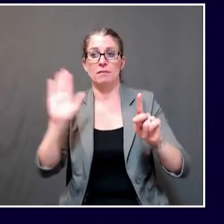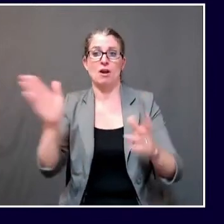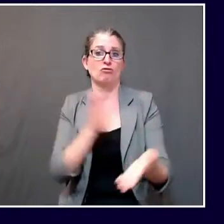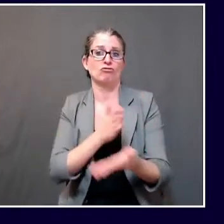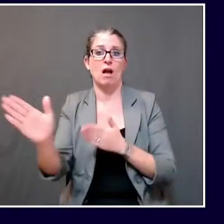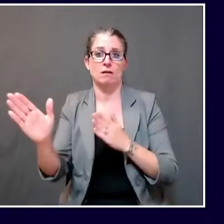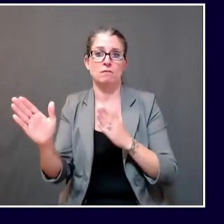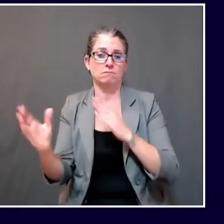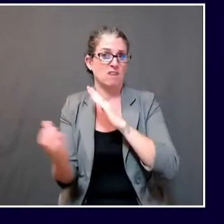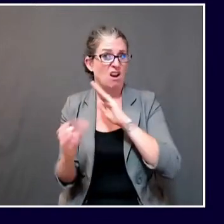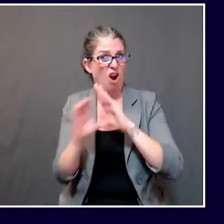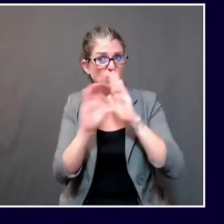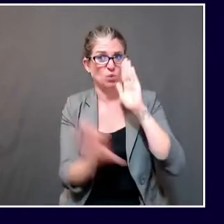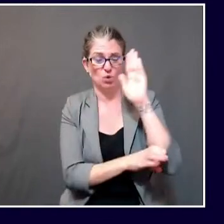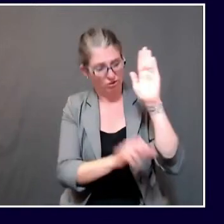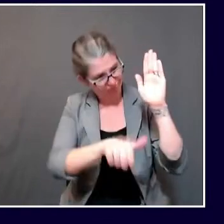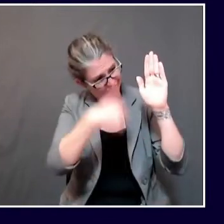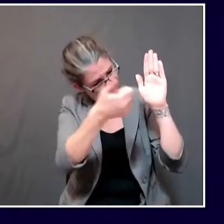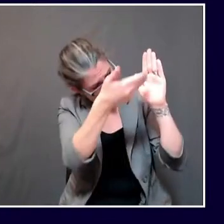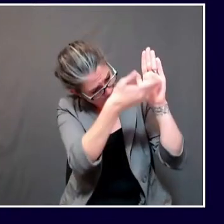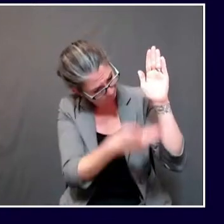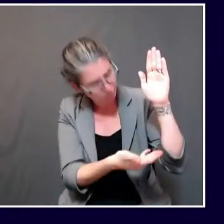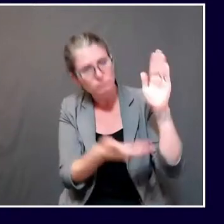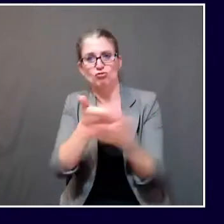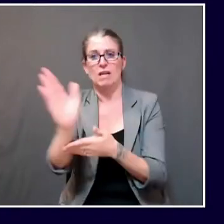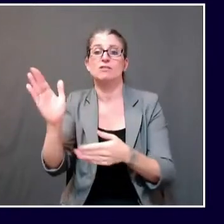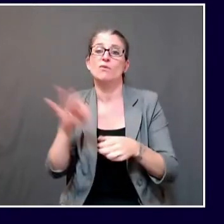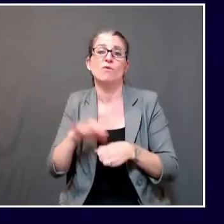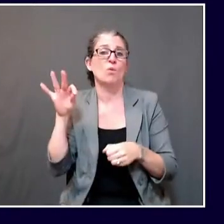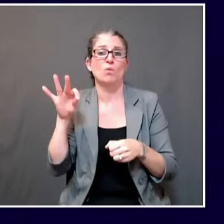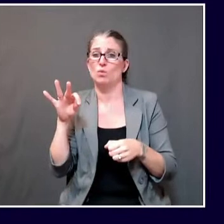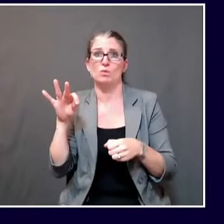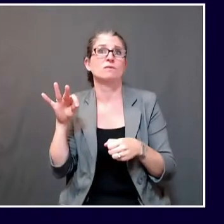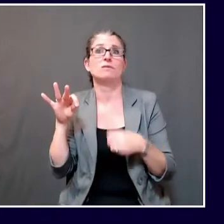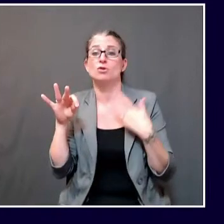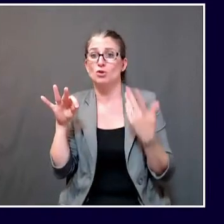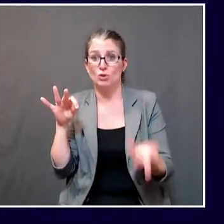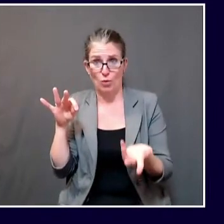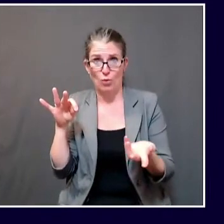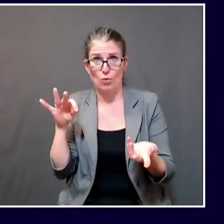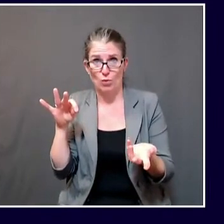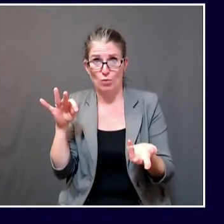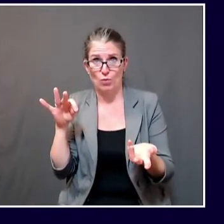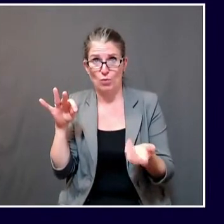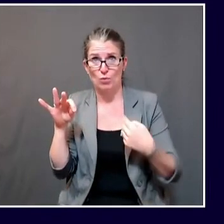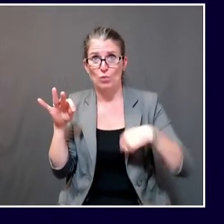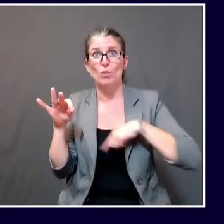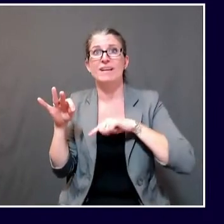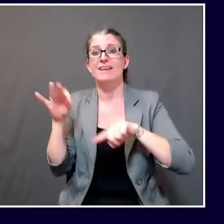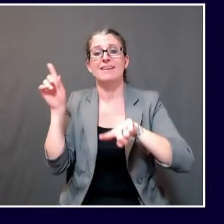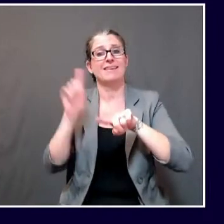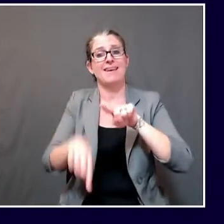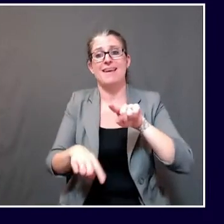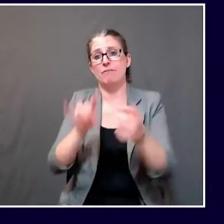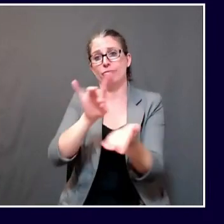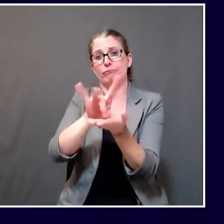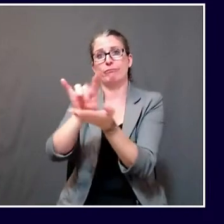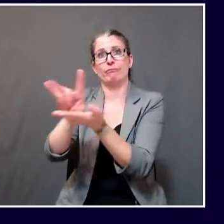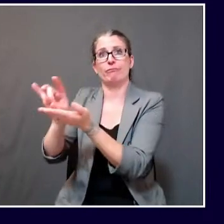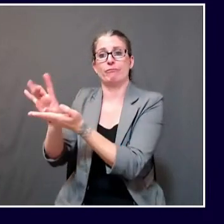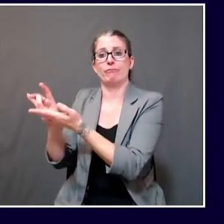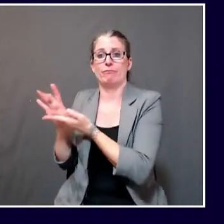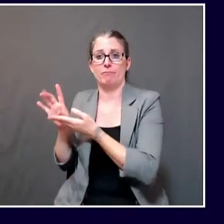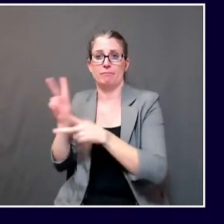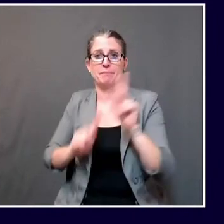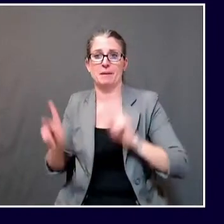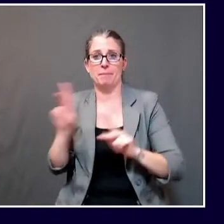ballot and vote it in person at City Hall, the executive order guidelines is that people must wear masks, and you